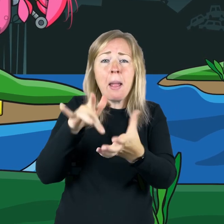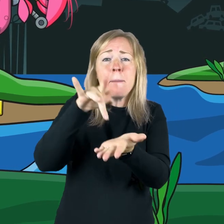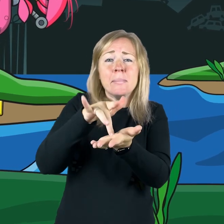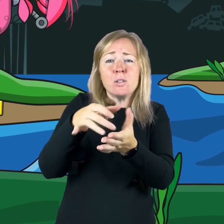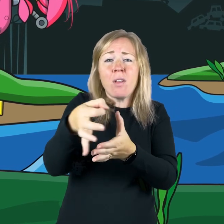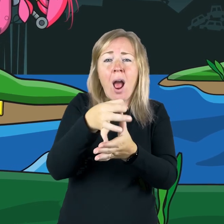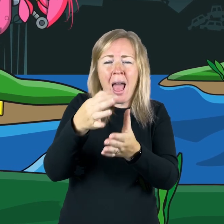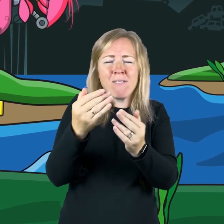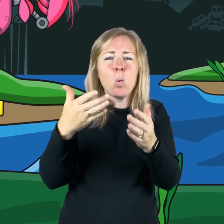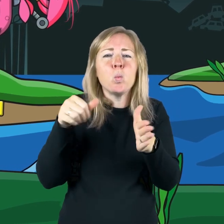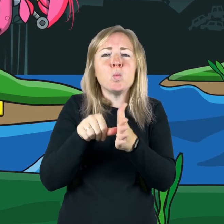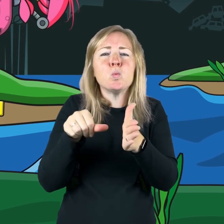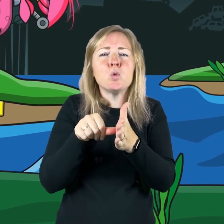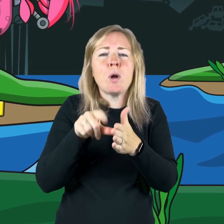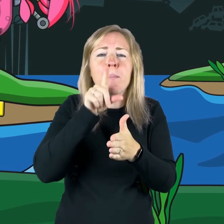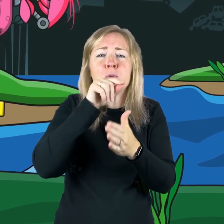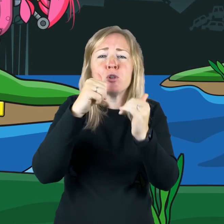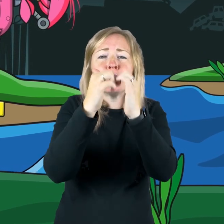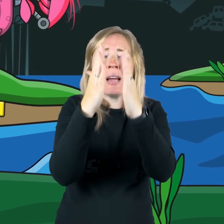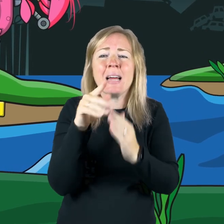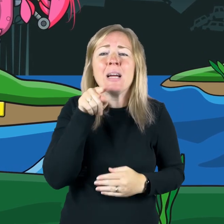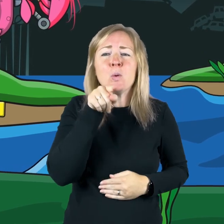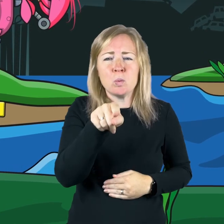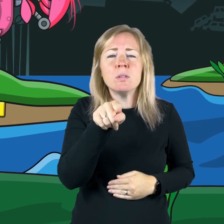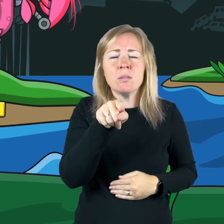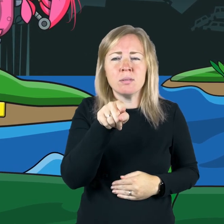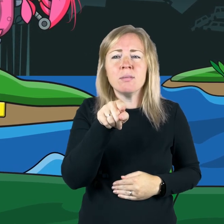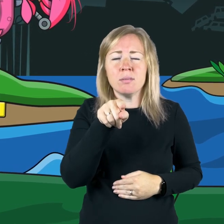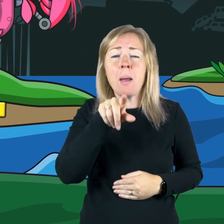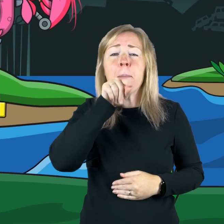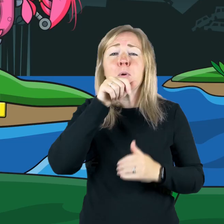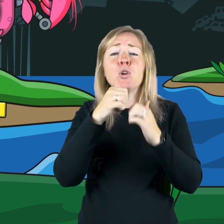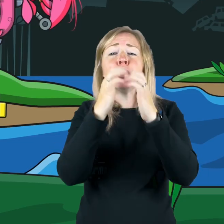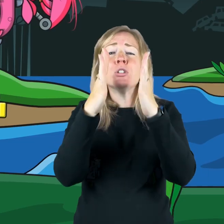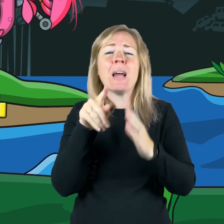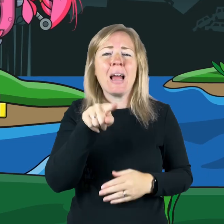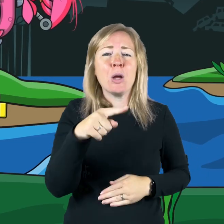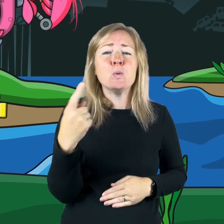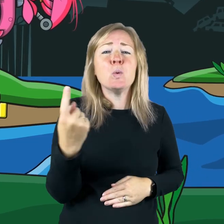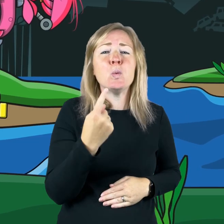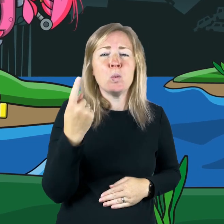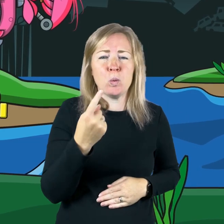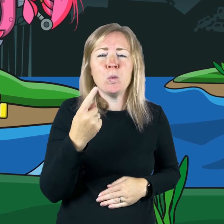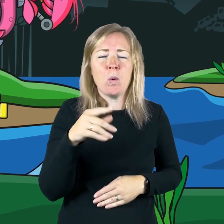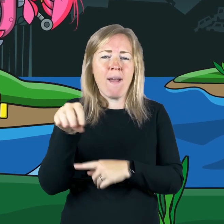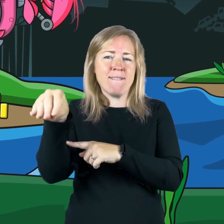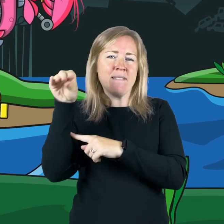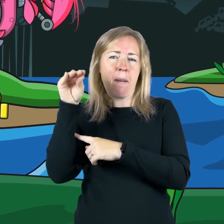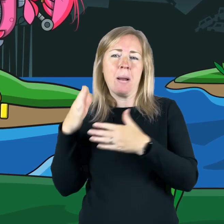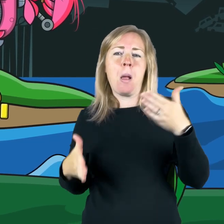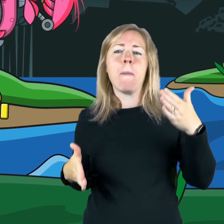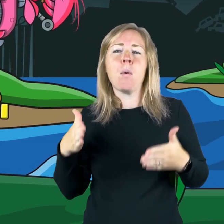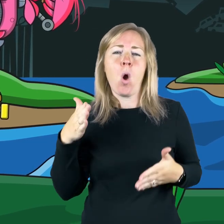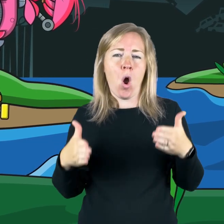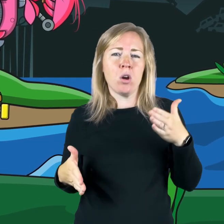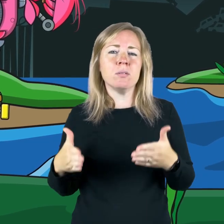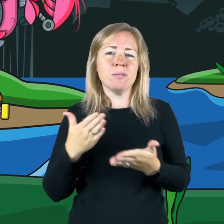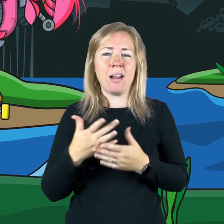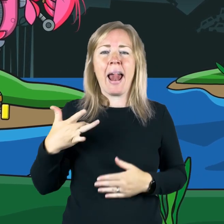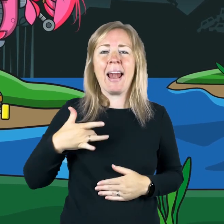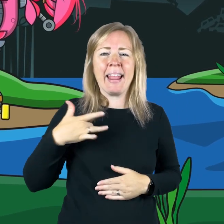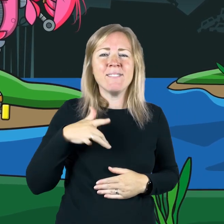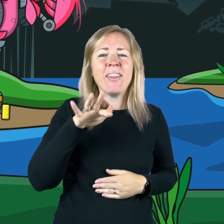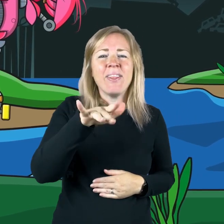even smaller wooden birdhouse. This charming birdhouse belonged to Flamingo Bot,